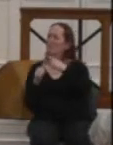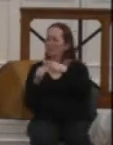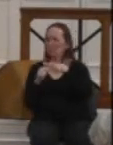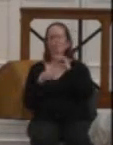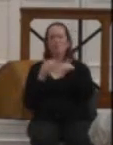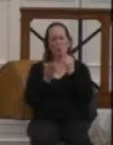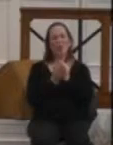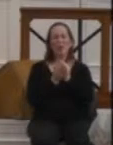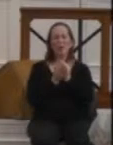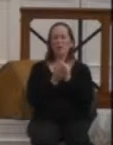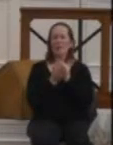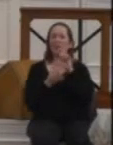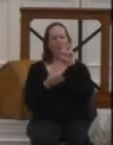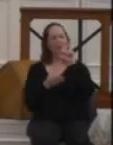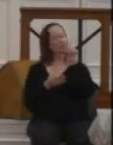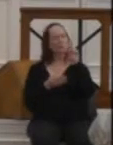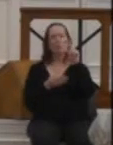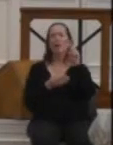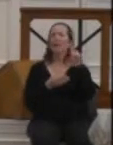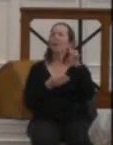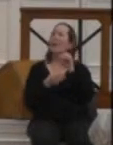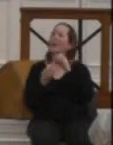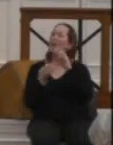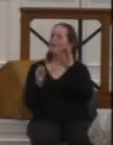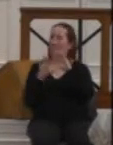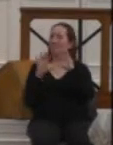Now, this is my mom.